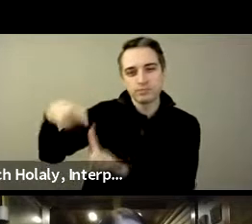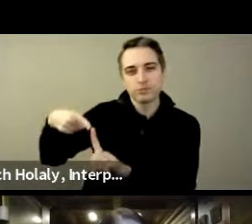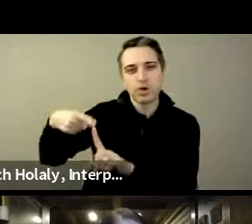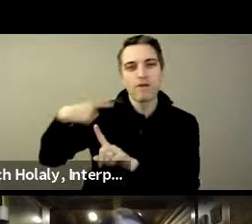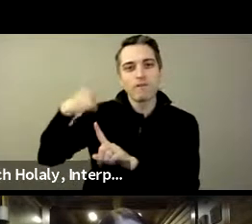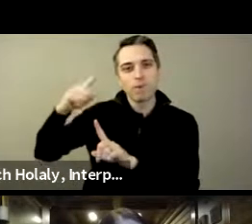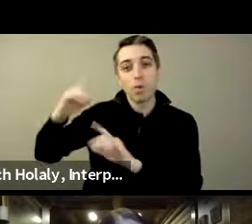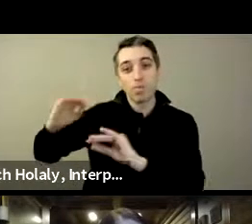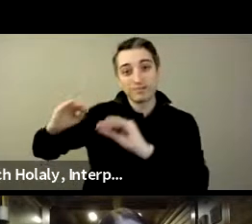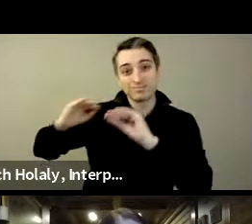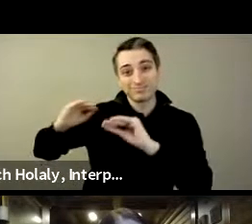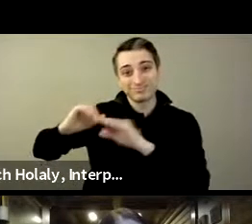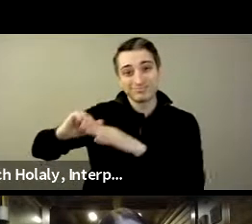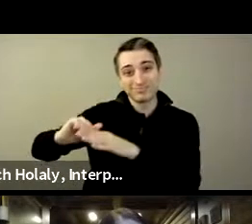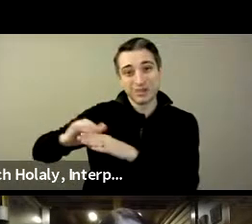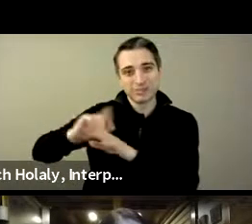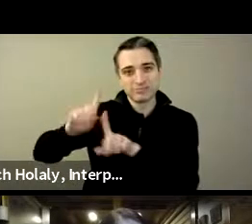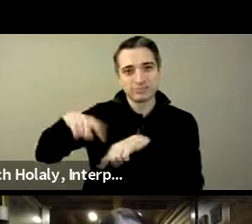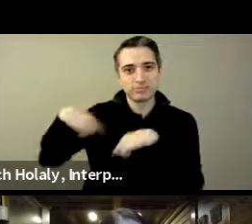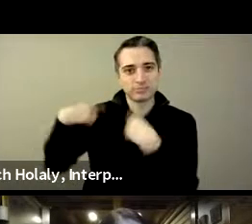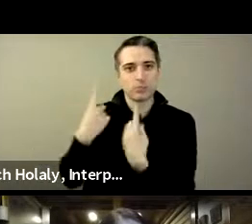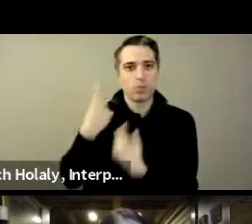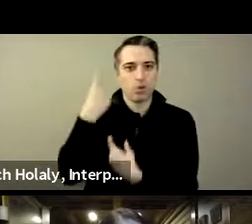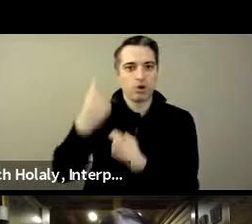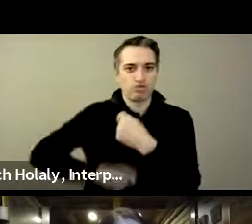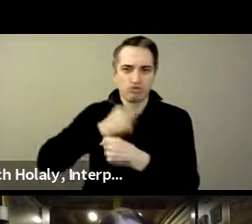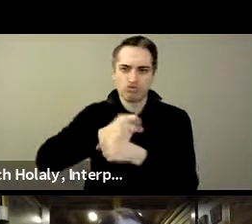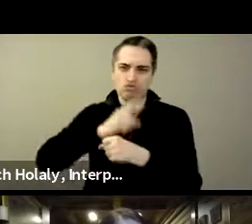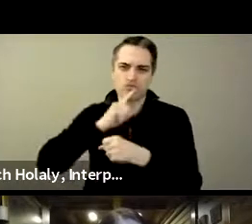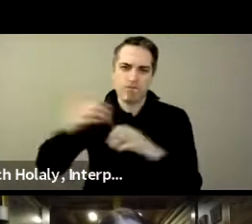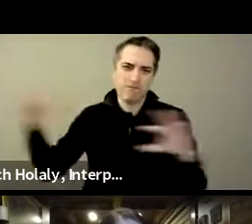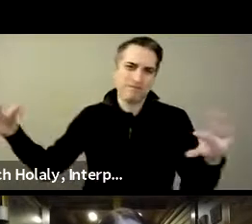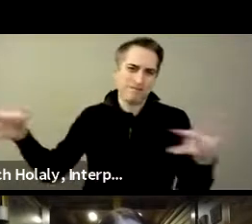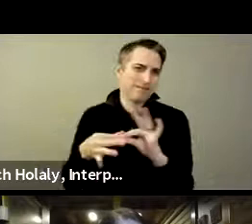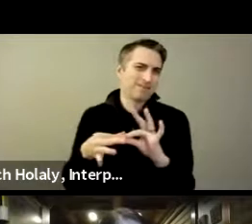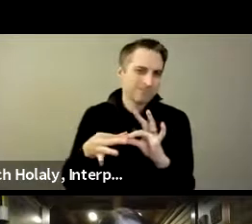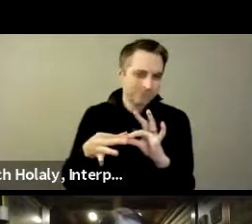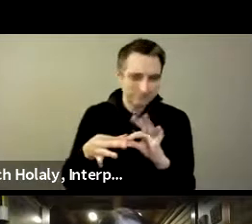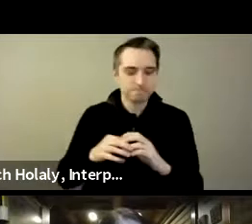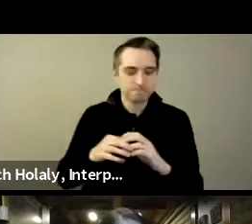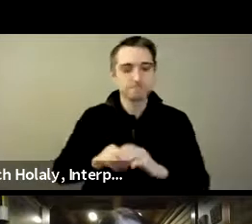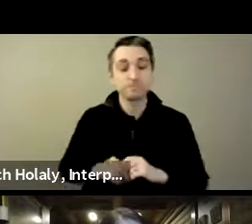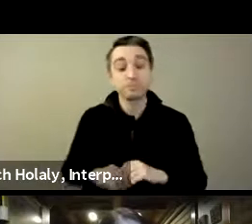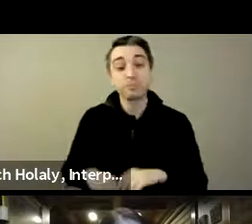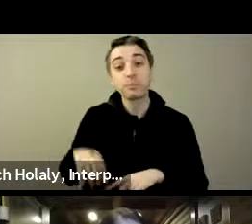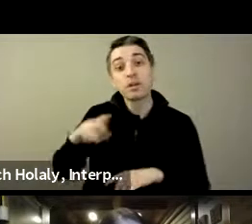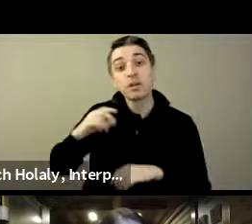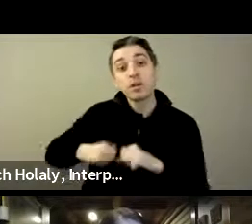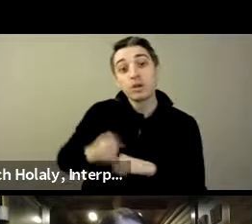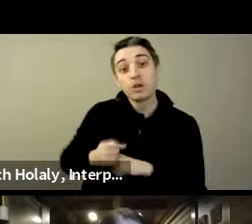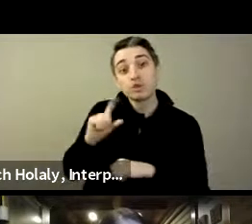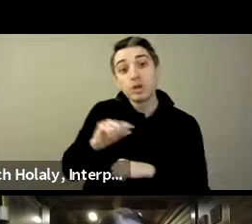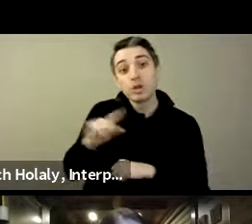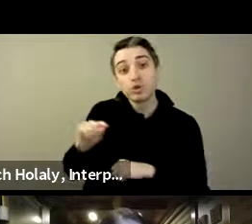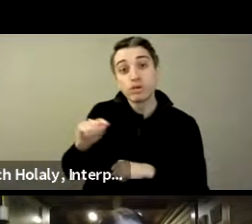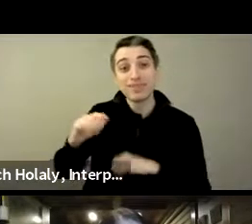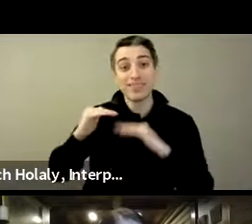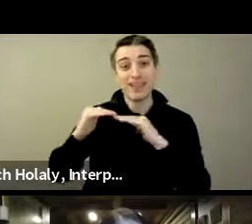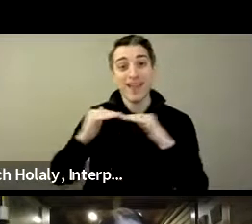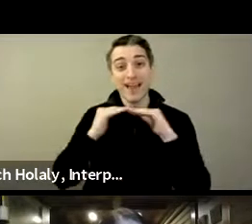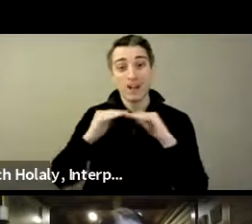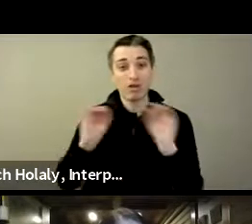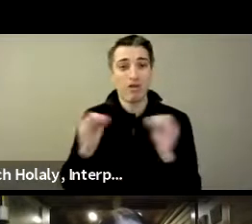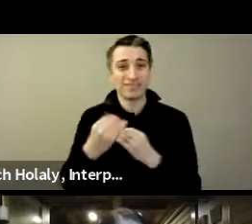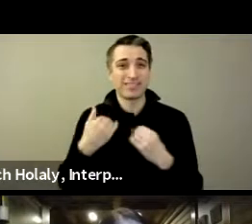year. It's very much connected to everything that's taking place so far. In 2020, the Equity Office facilitated at